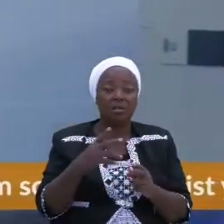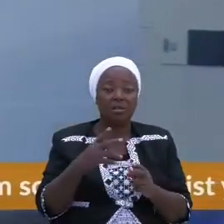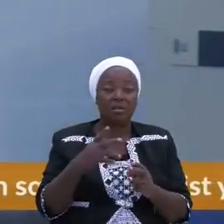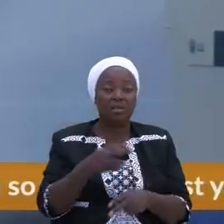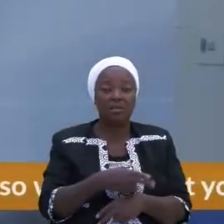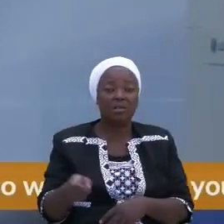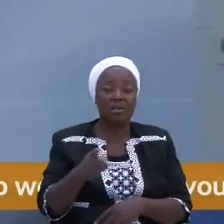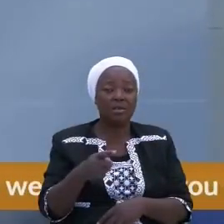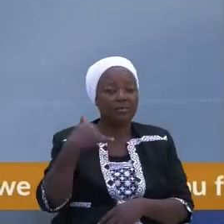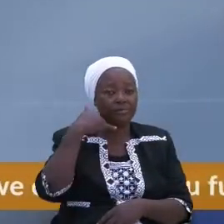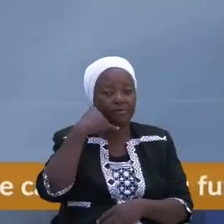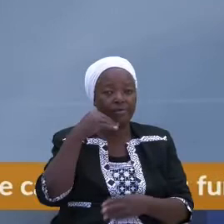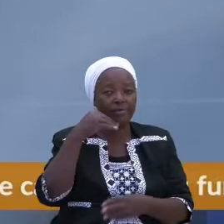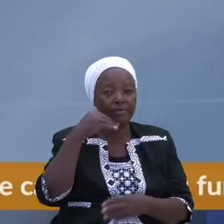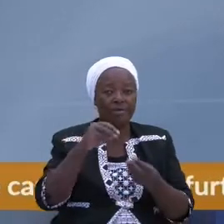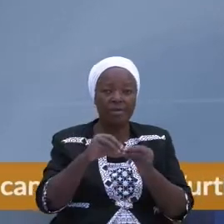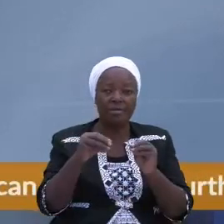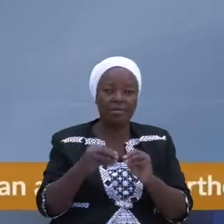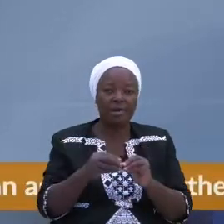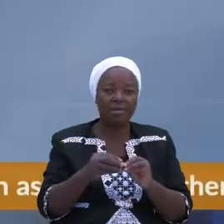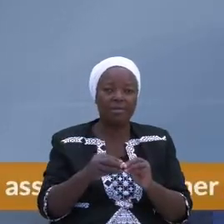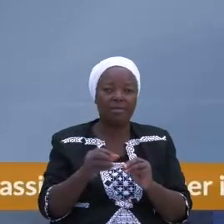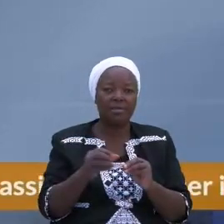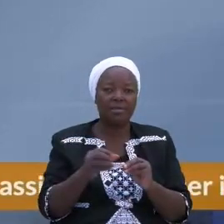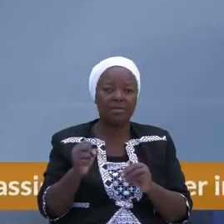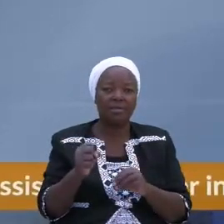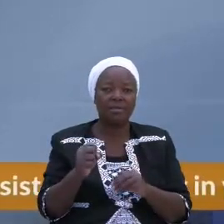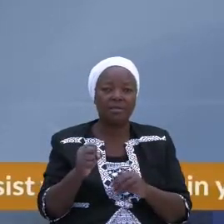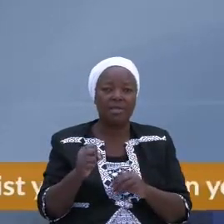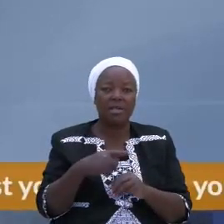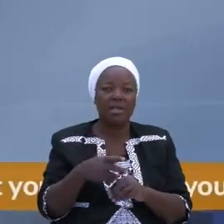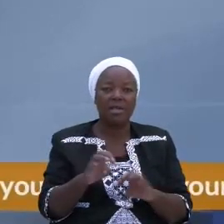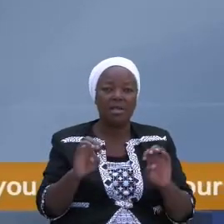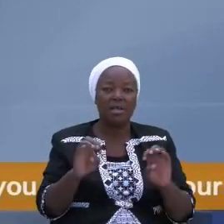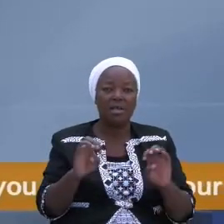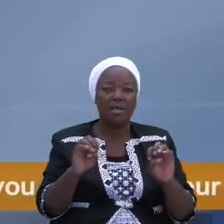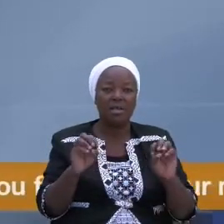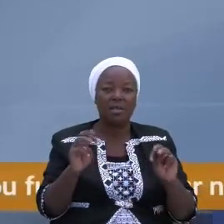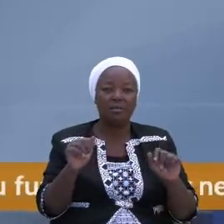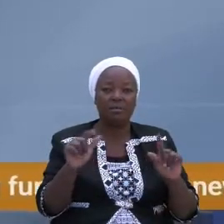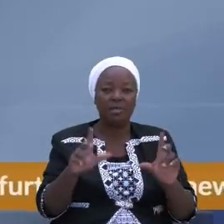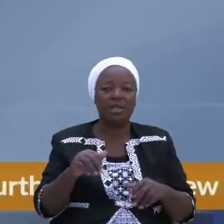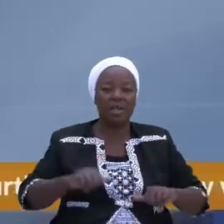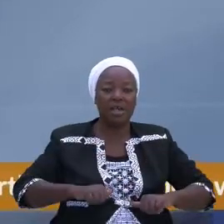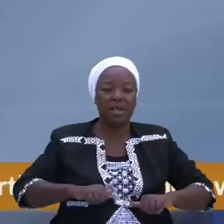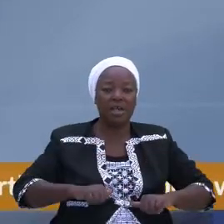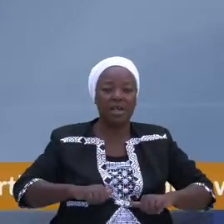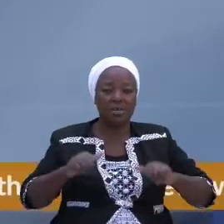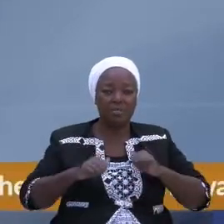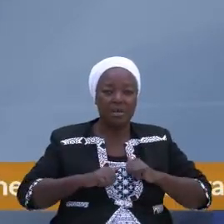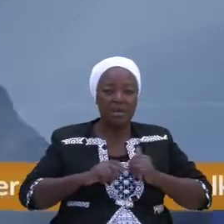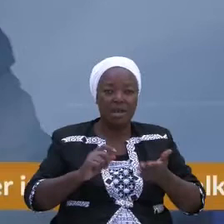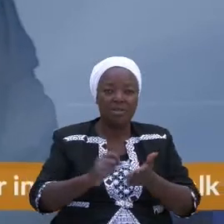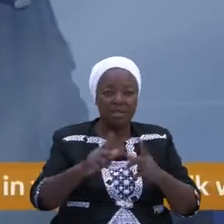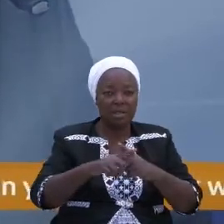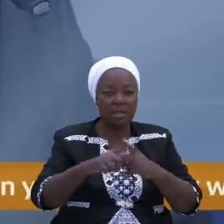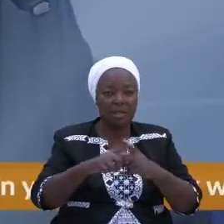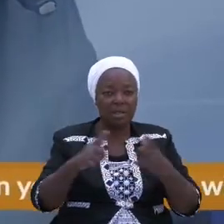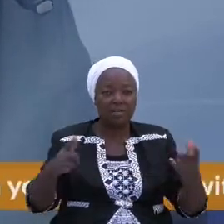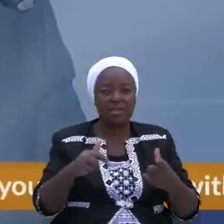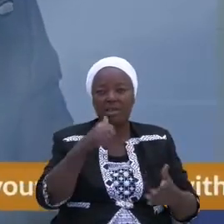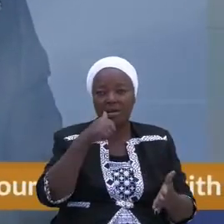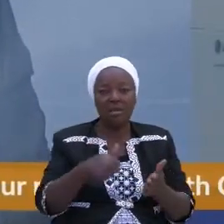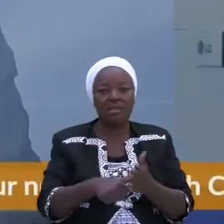as well as email address write in capital letters